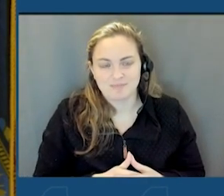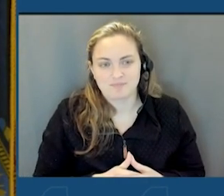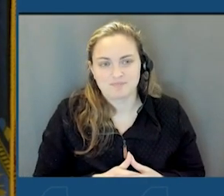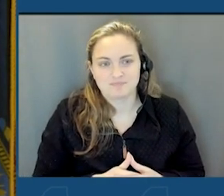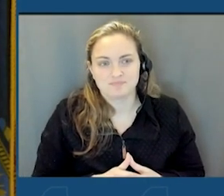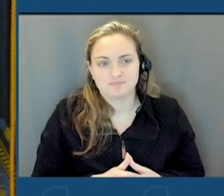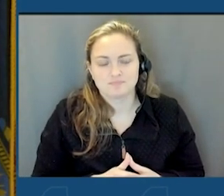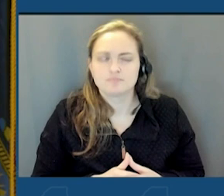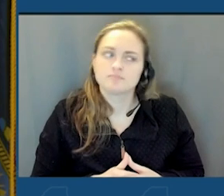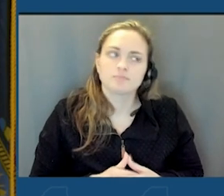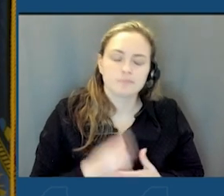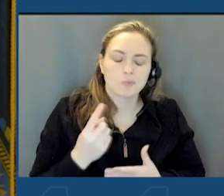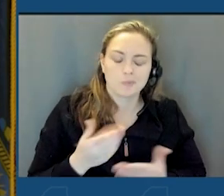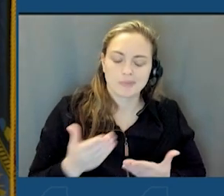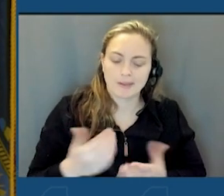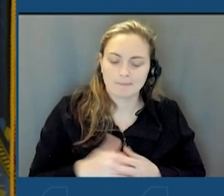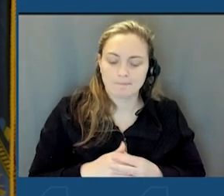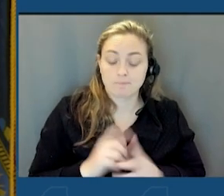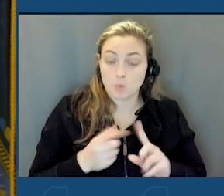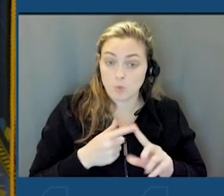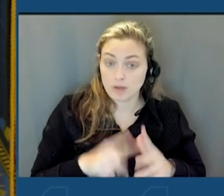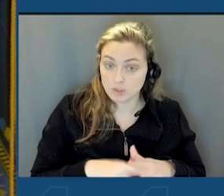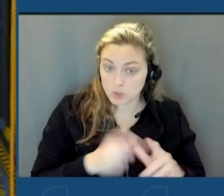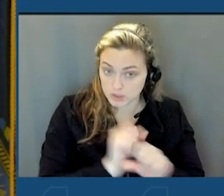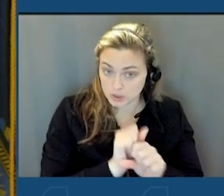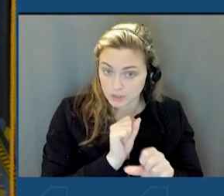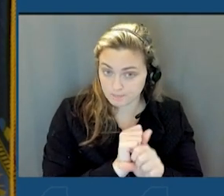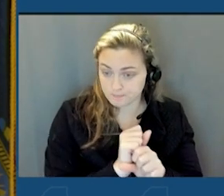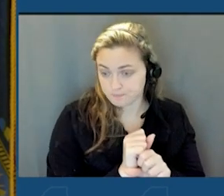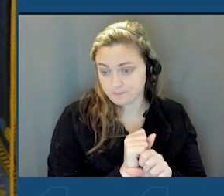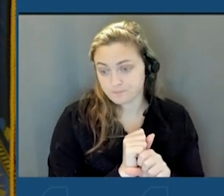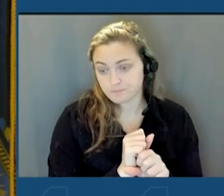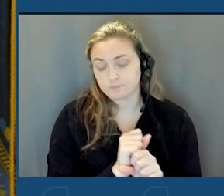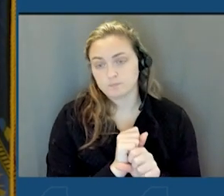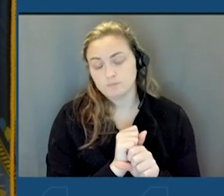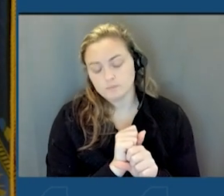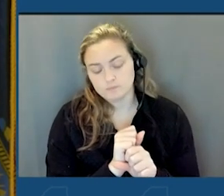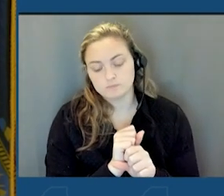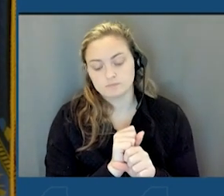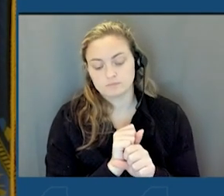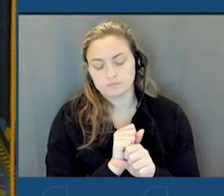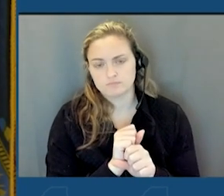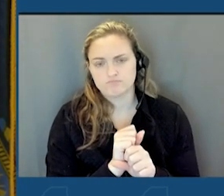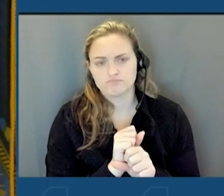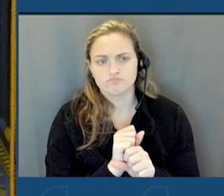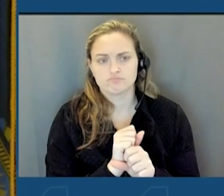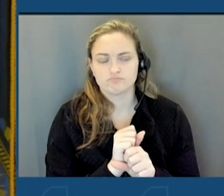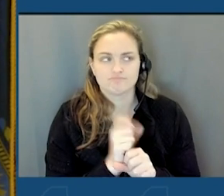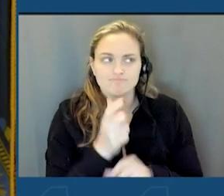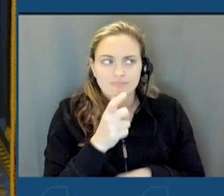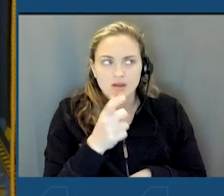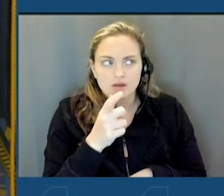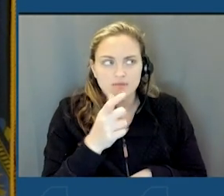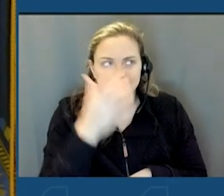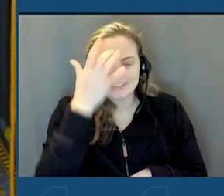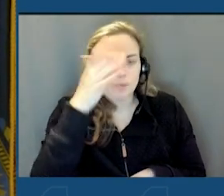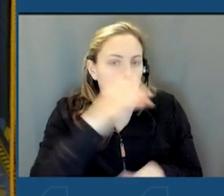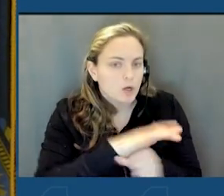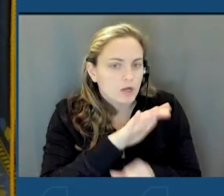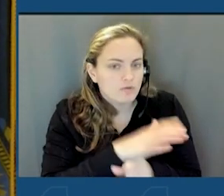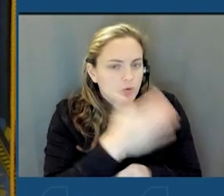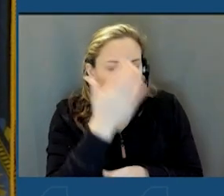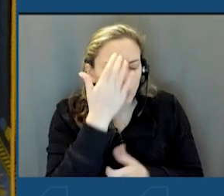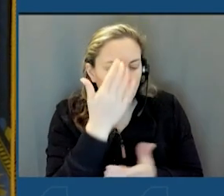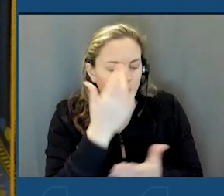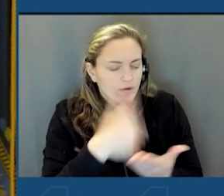But one of the things when I took this job is I wasn't smart enough to know what we weren't supposed to be able to